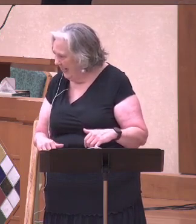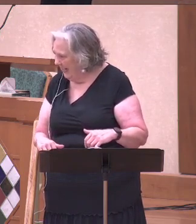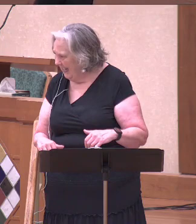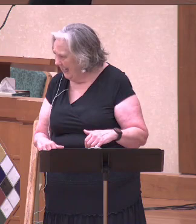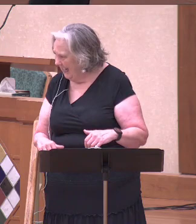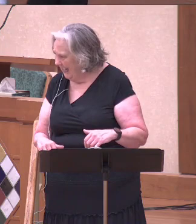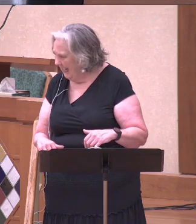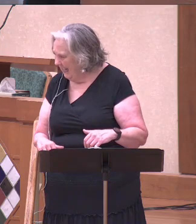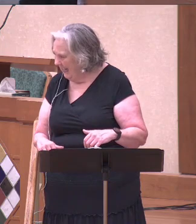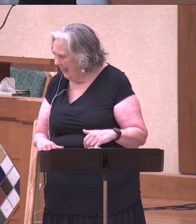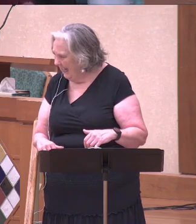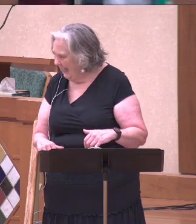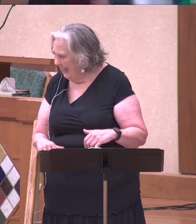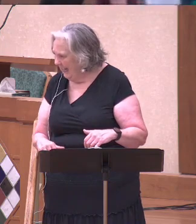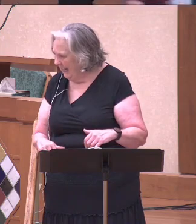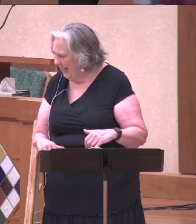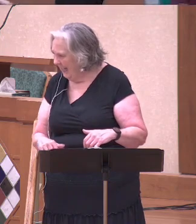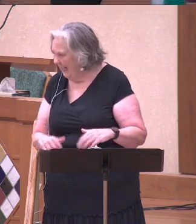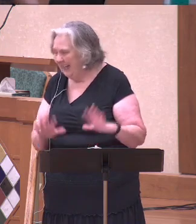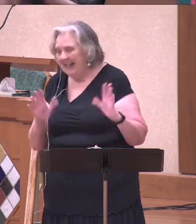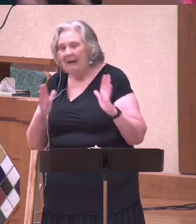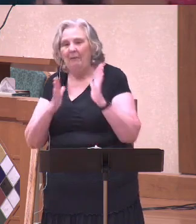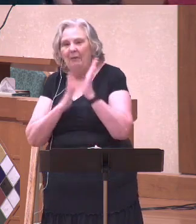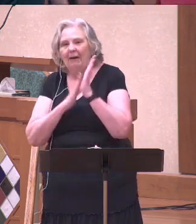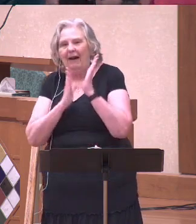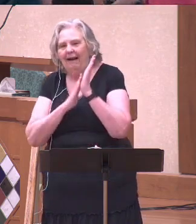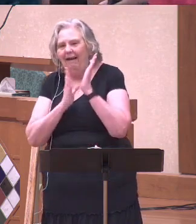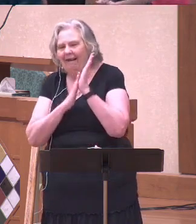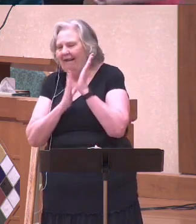Come on up here. Awesome.